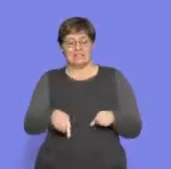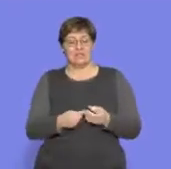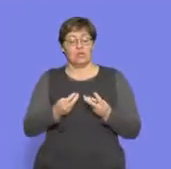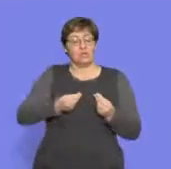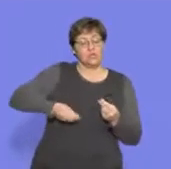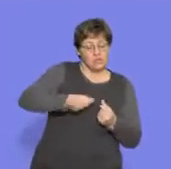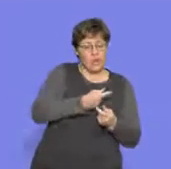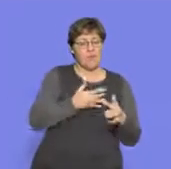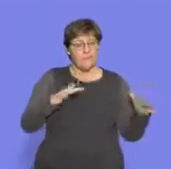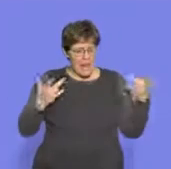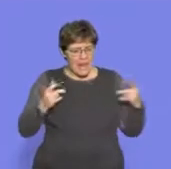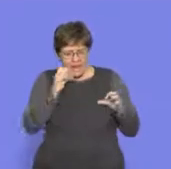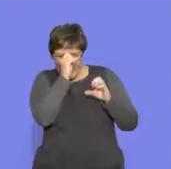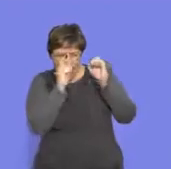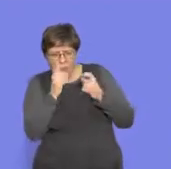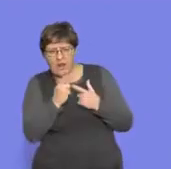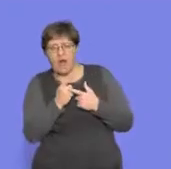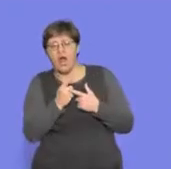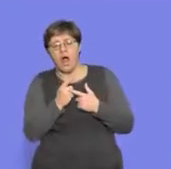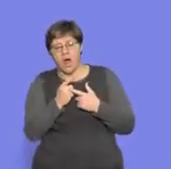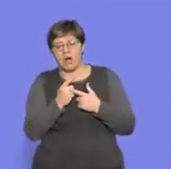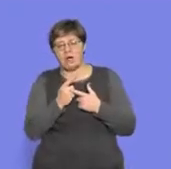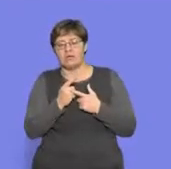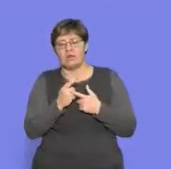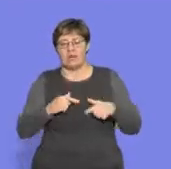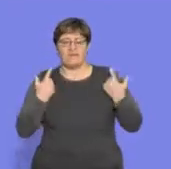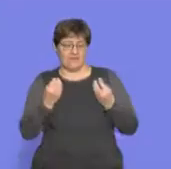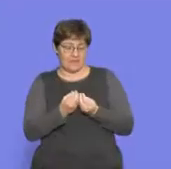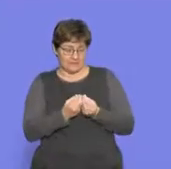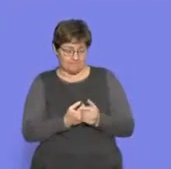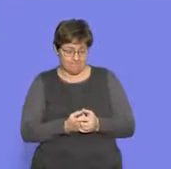a habitat for many microscopic invertebrates and larger